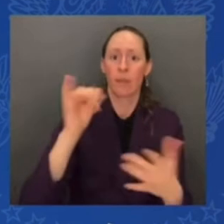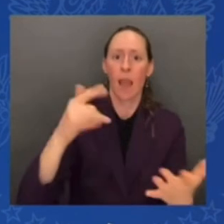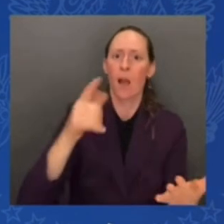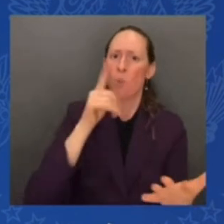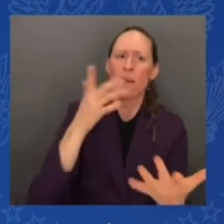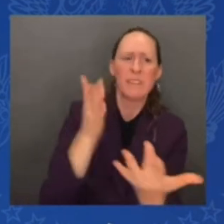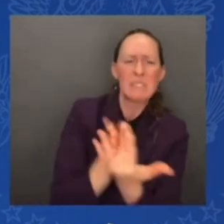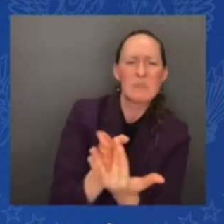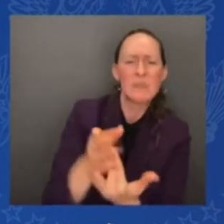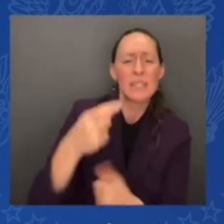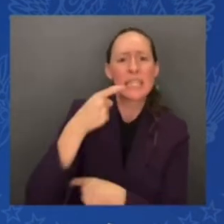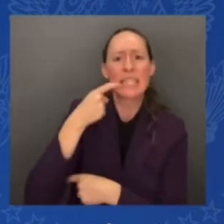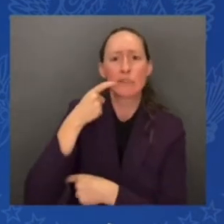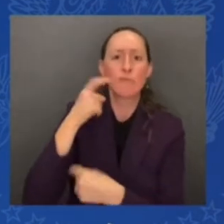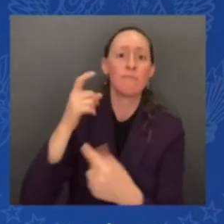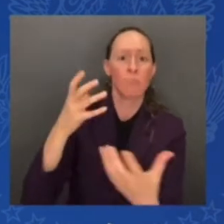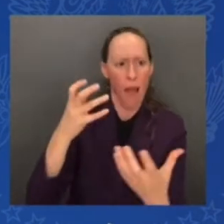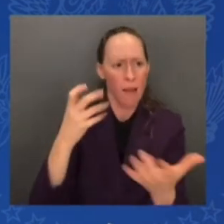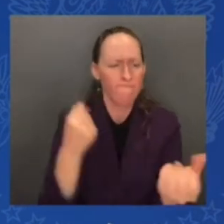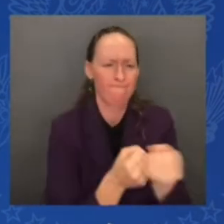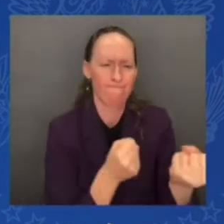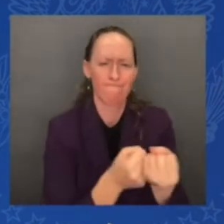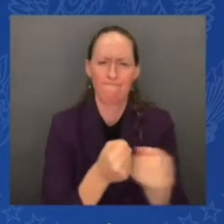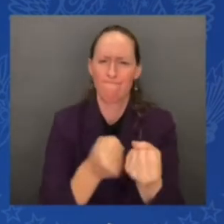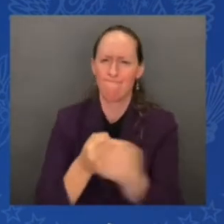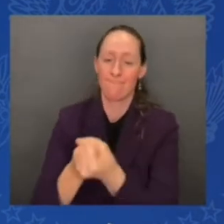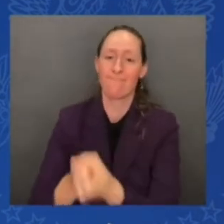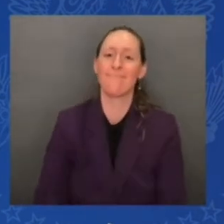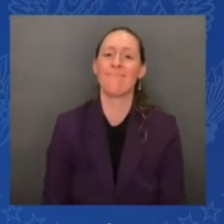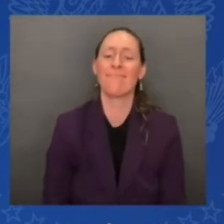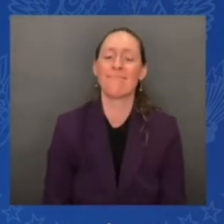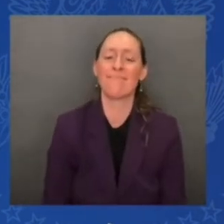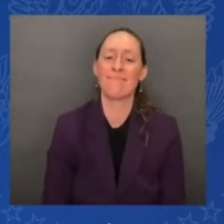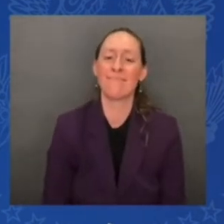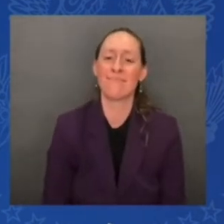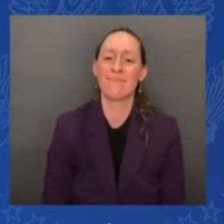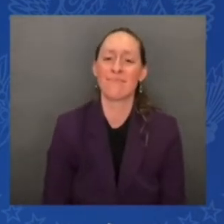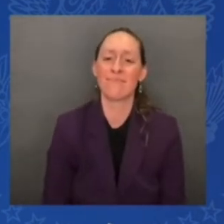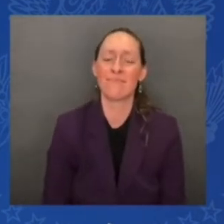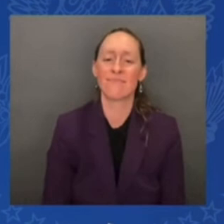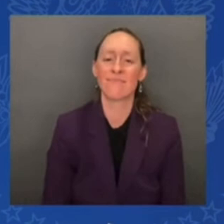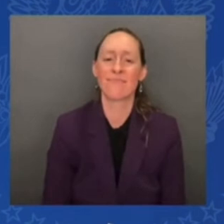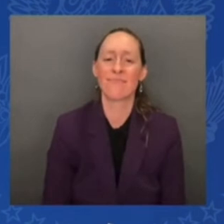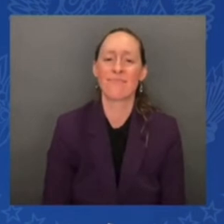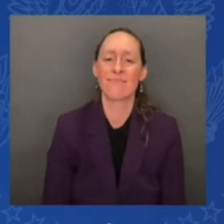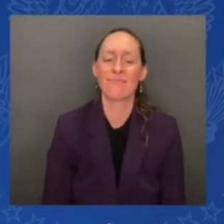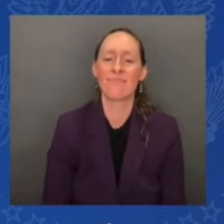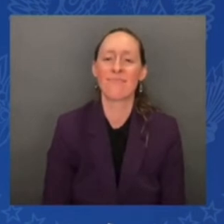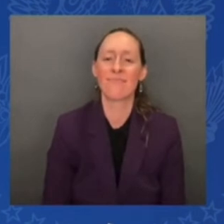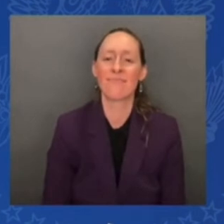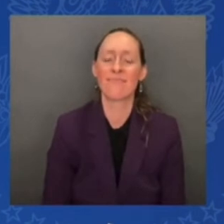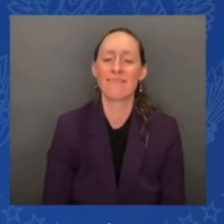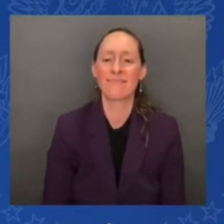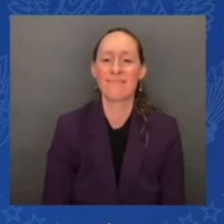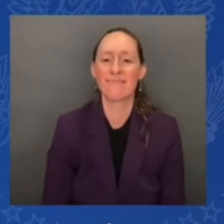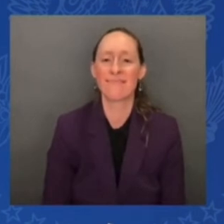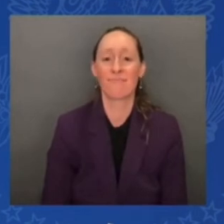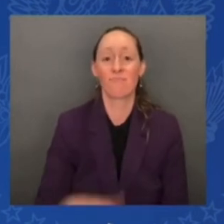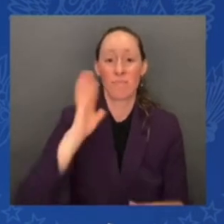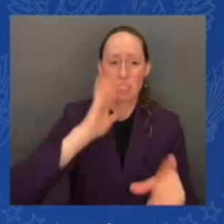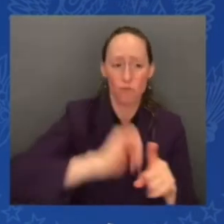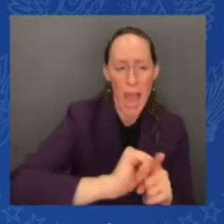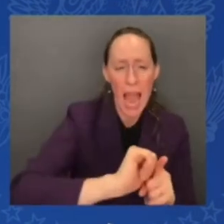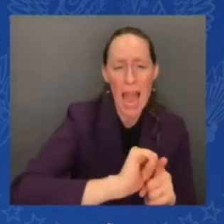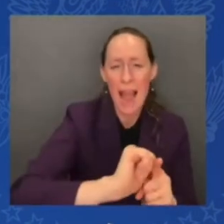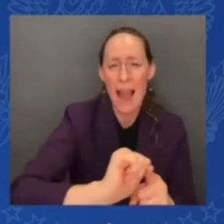And I know you're probably thinking what a lot of our very conservative Republican friends, Biden's spending all this money, man, my taxes are going to go up.